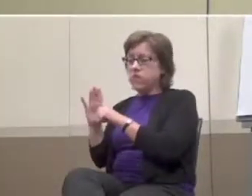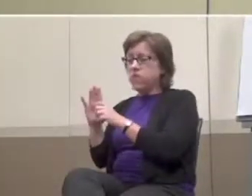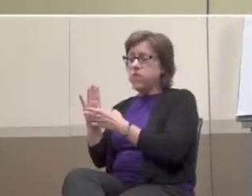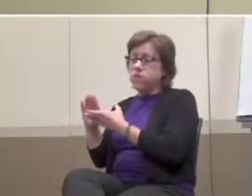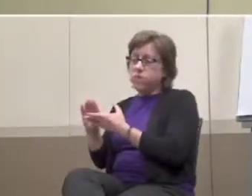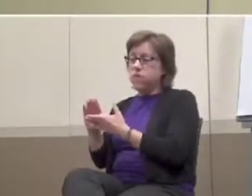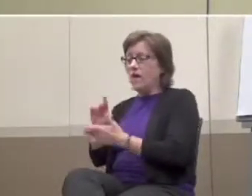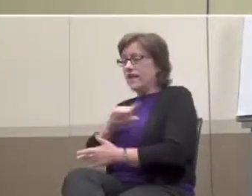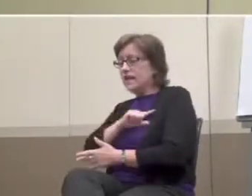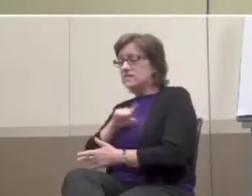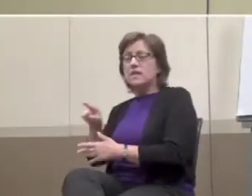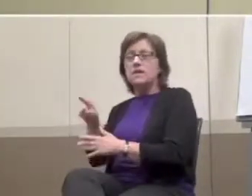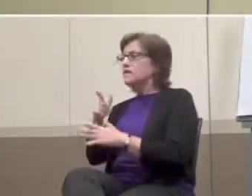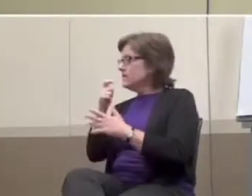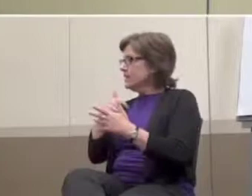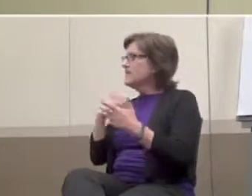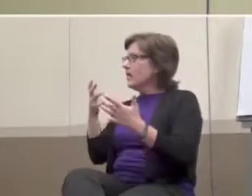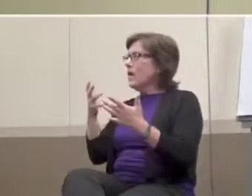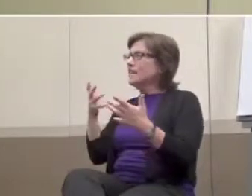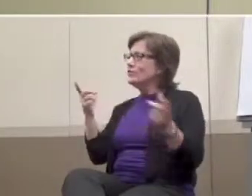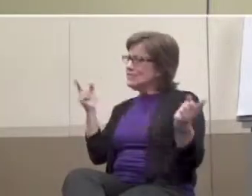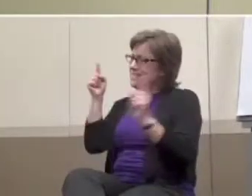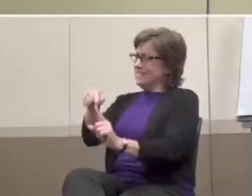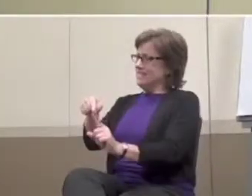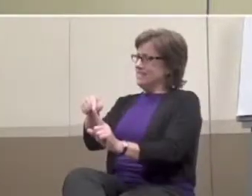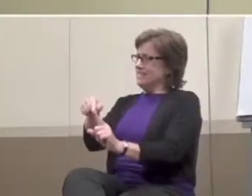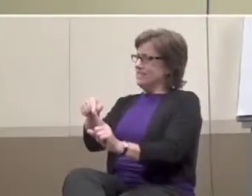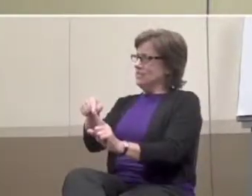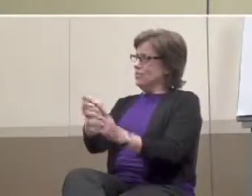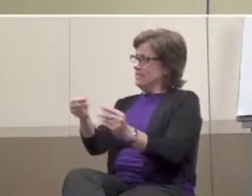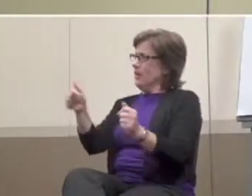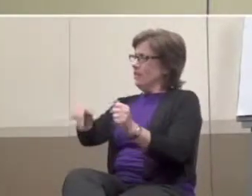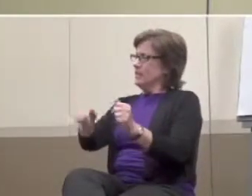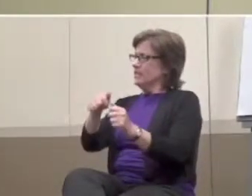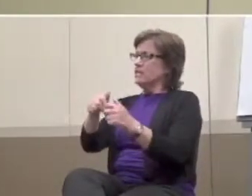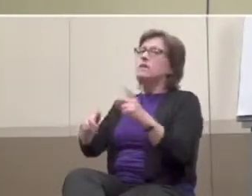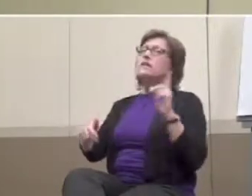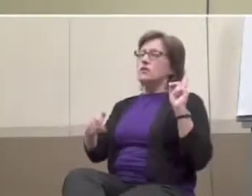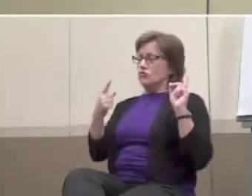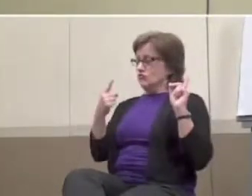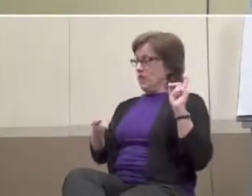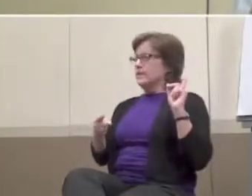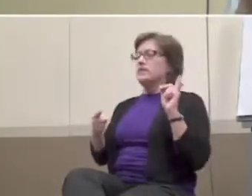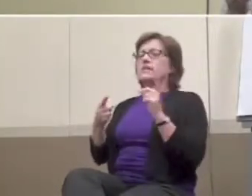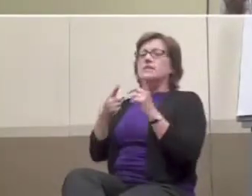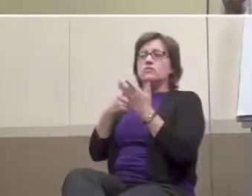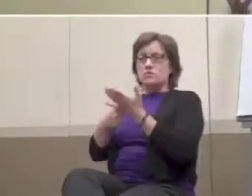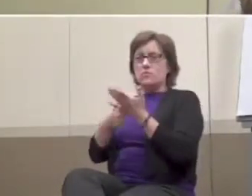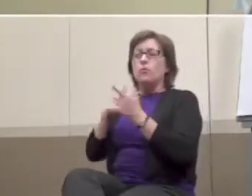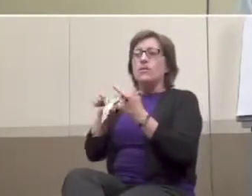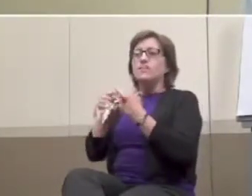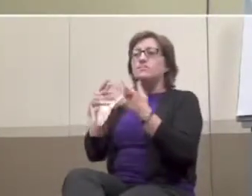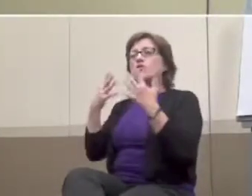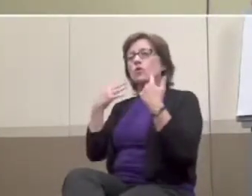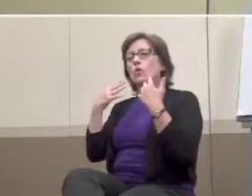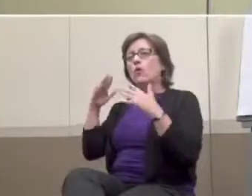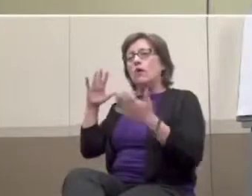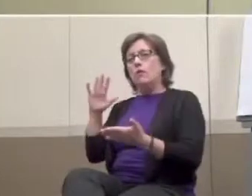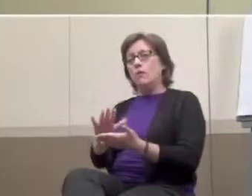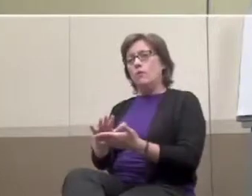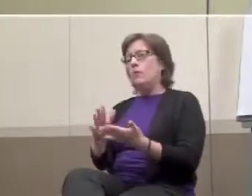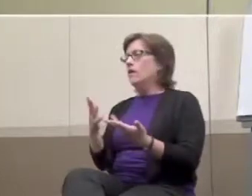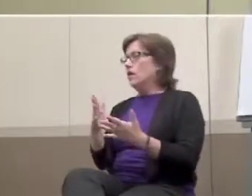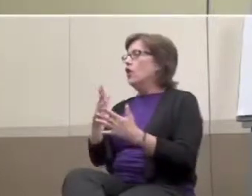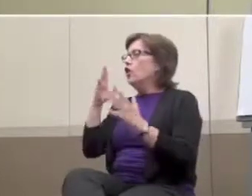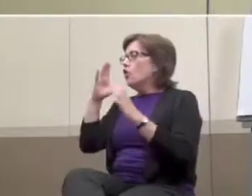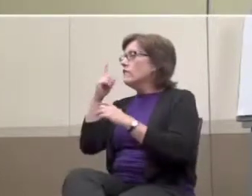guilty, or it's just because I want us to resolve it. Precisely. Striking while the iron's cool. So look for those moments after an